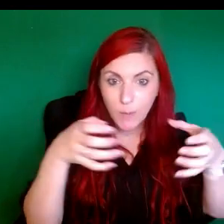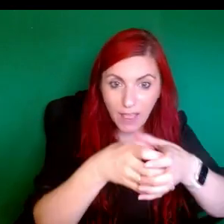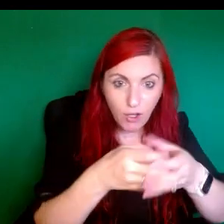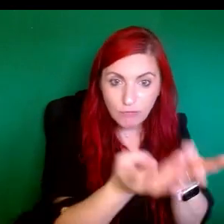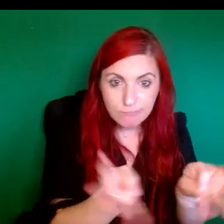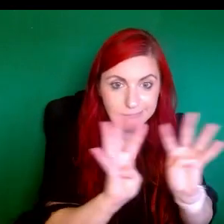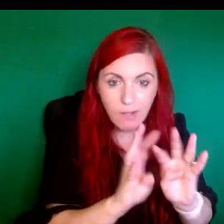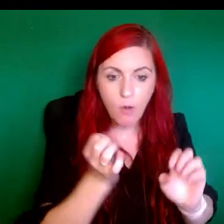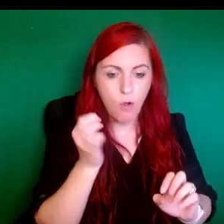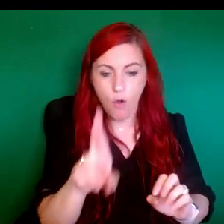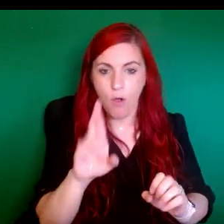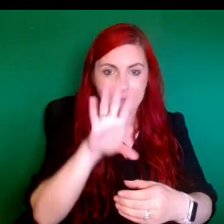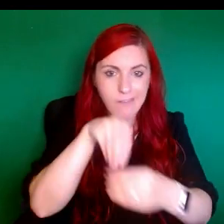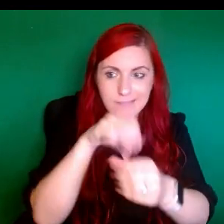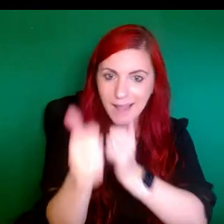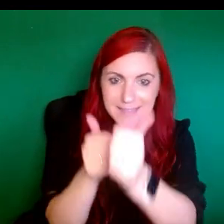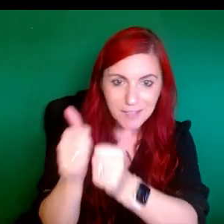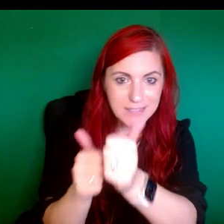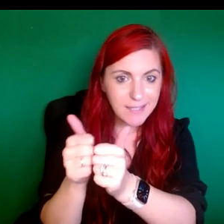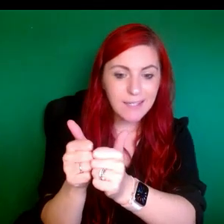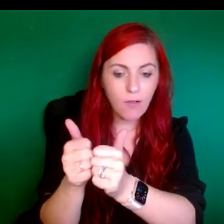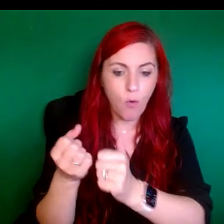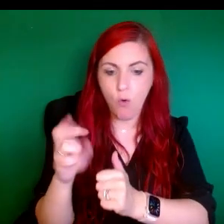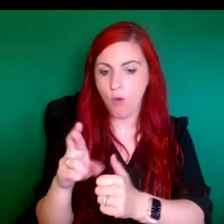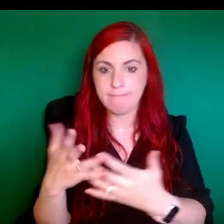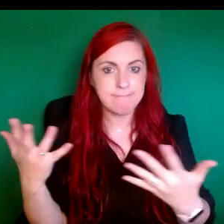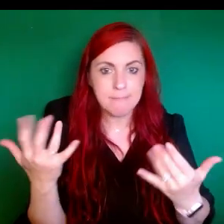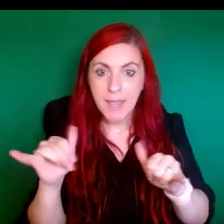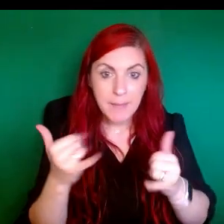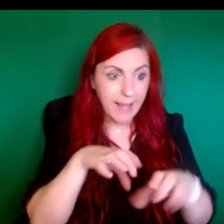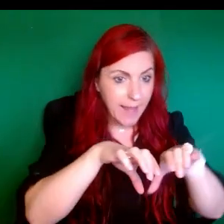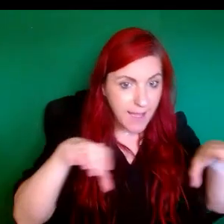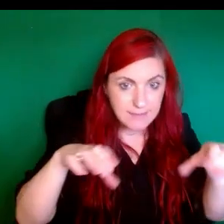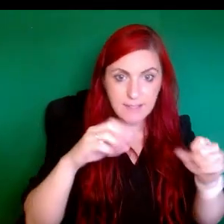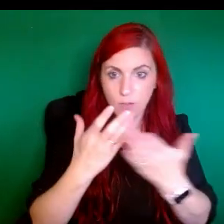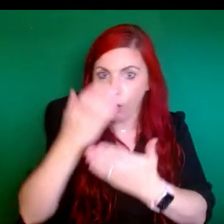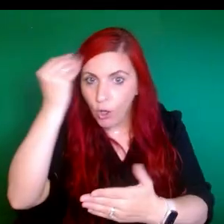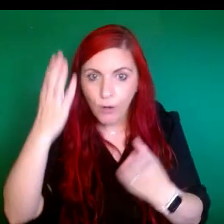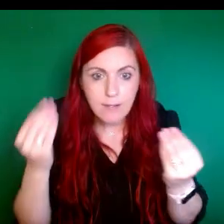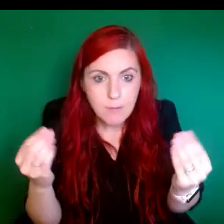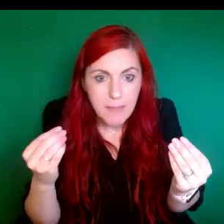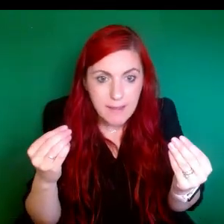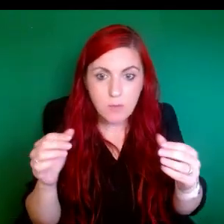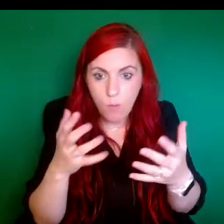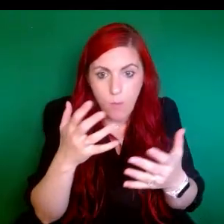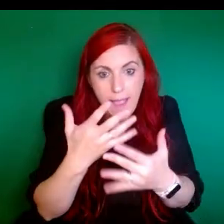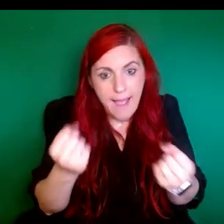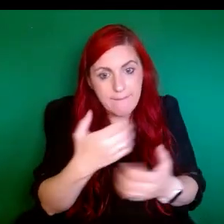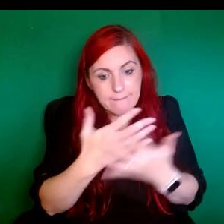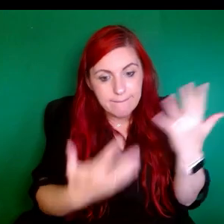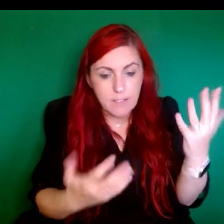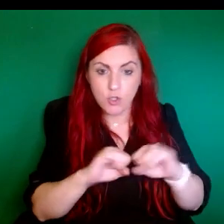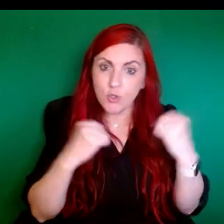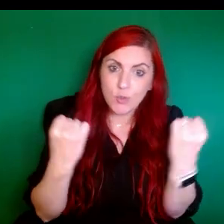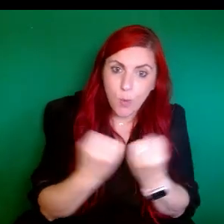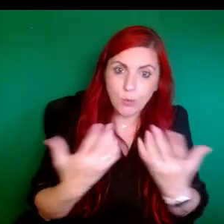activities, classes, learning opportunities. So those would be a couple of examples. Lovely. Thank you, Jackie.